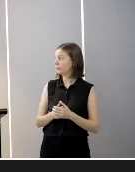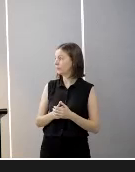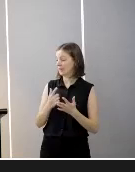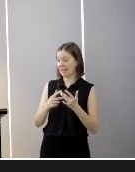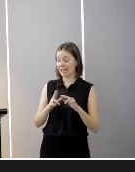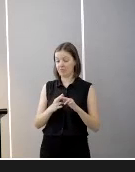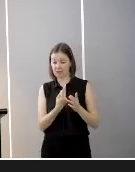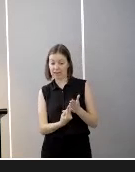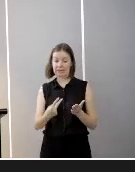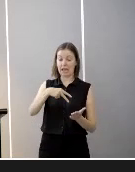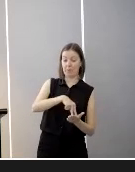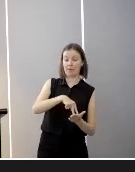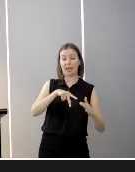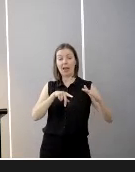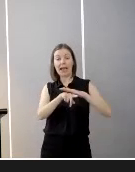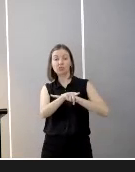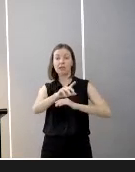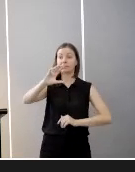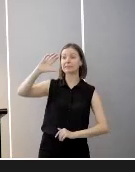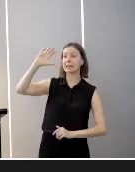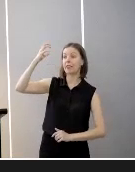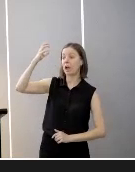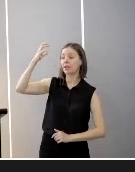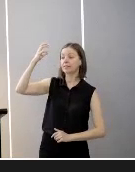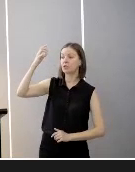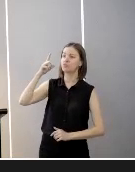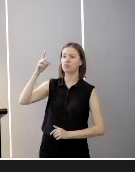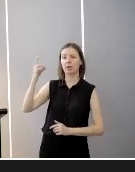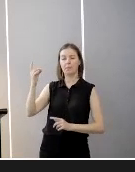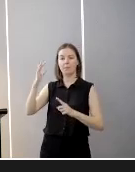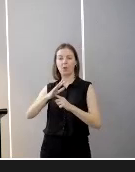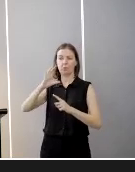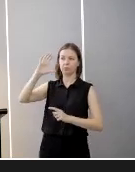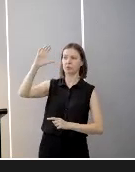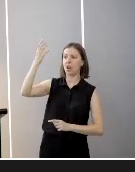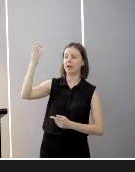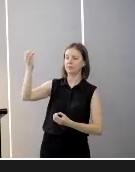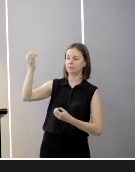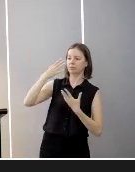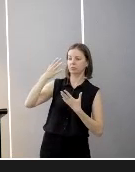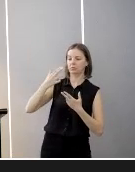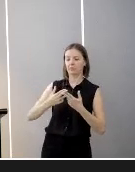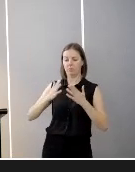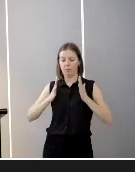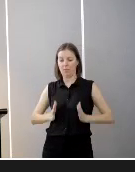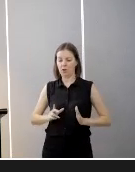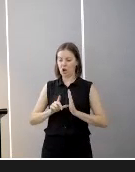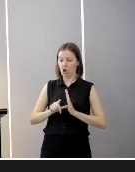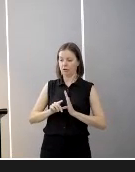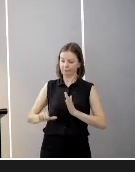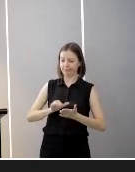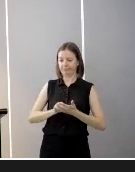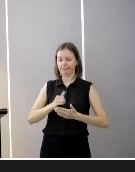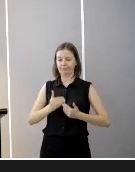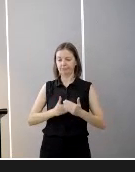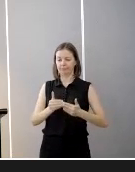you get out of bed and get into sunlight, we know that bright light is the most important thing to set the body clock. So it's a really regular signal. You know, you wake